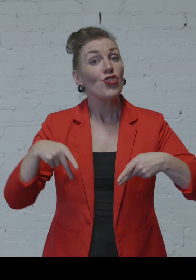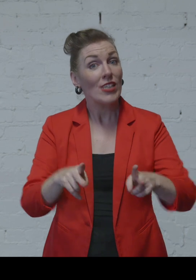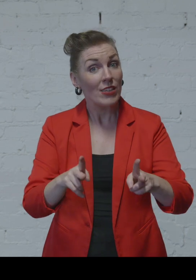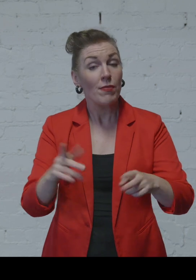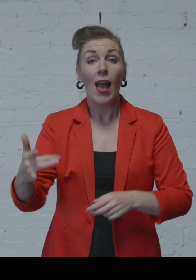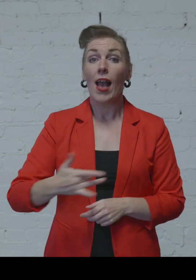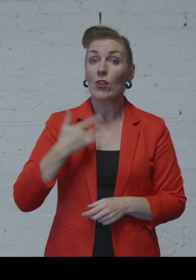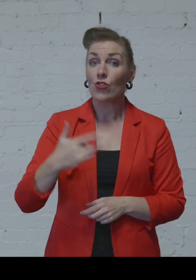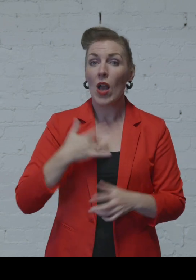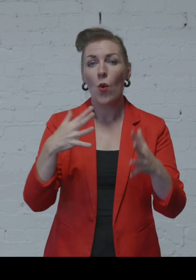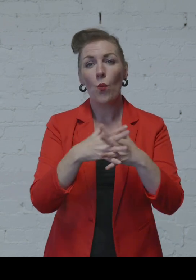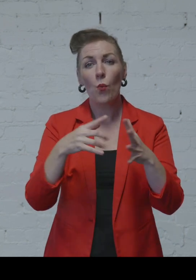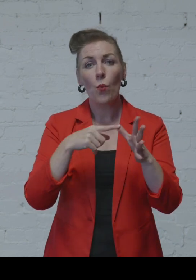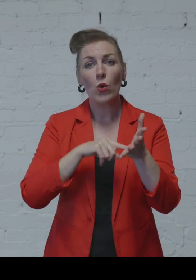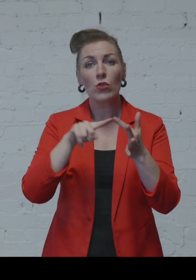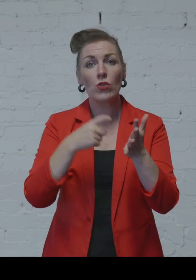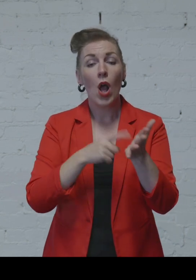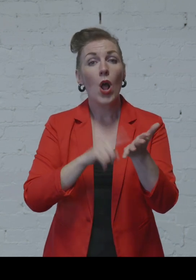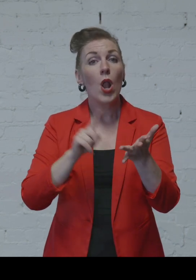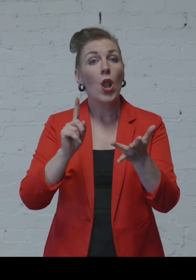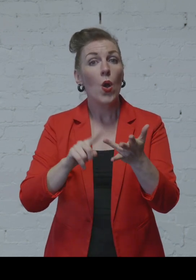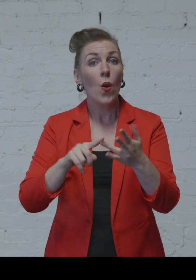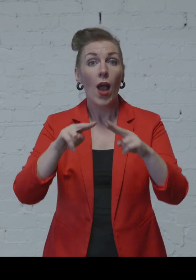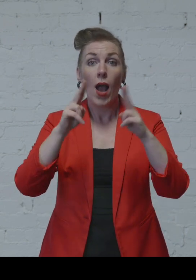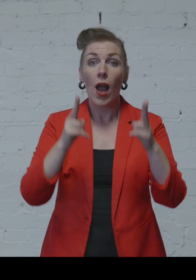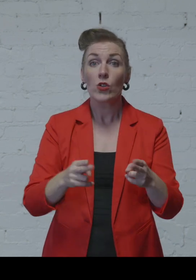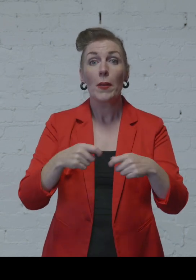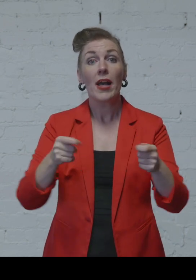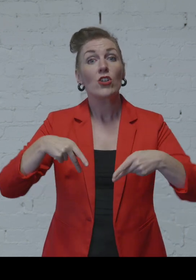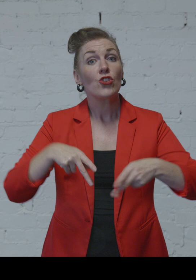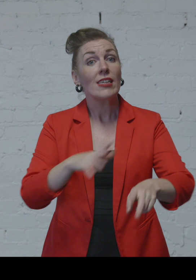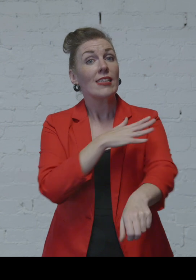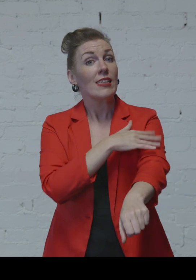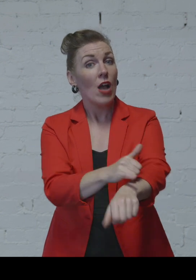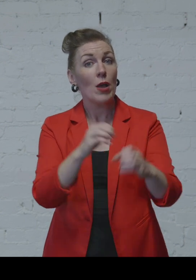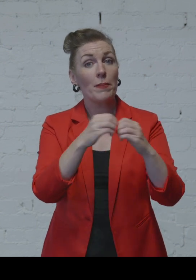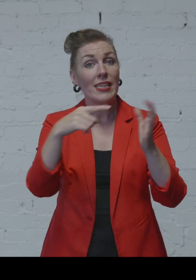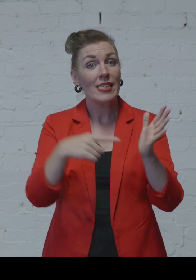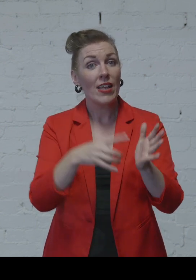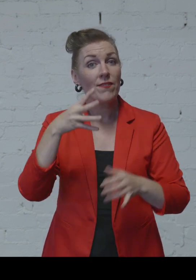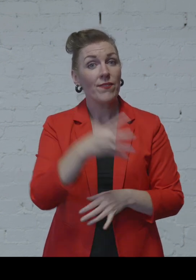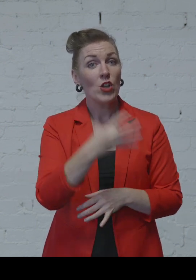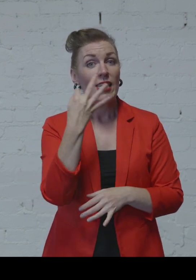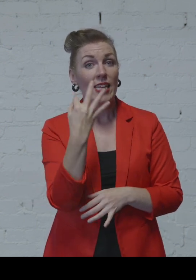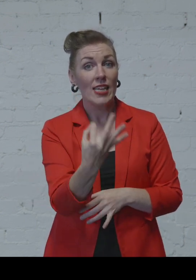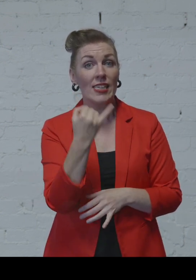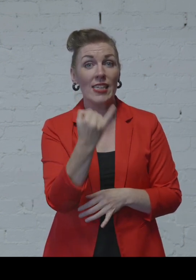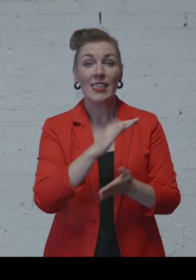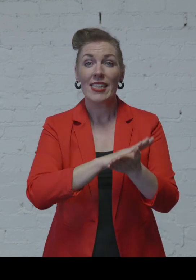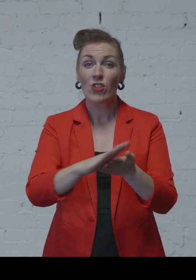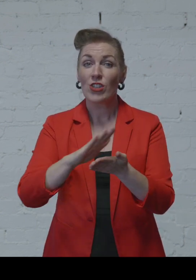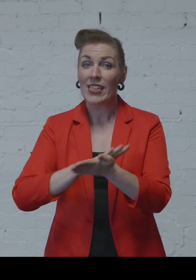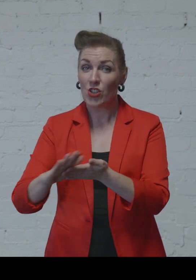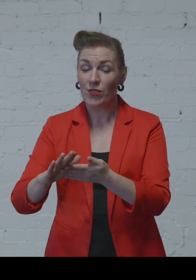Magazine Street. Our address is Waterloo House, Magazine Street, Derry BT48